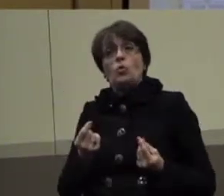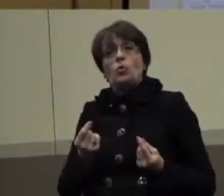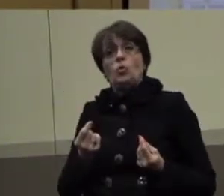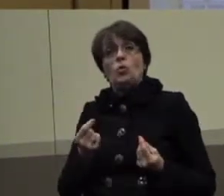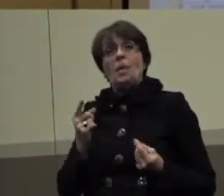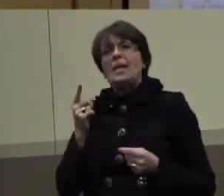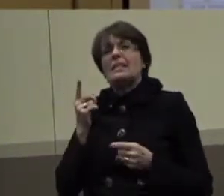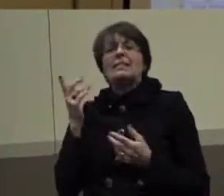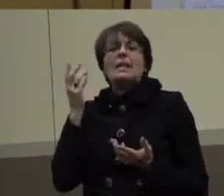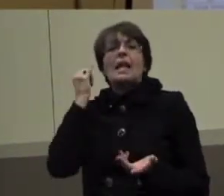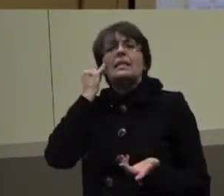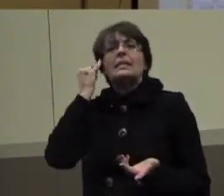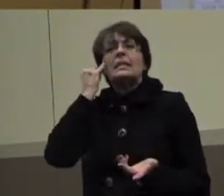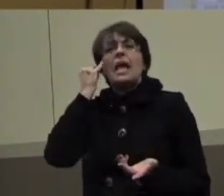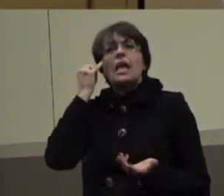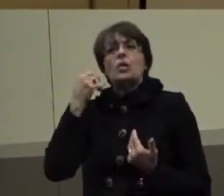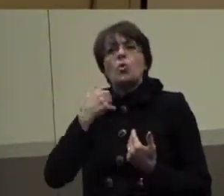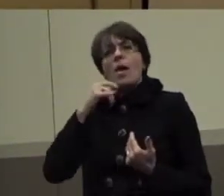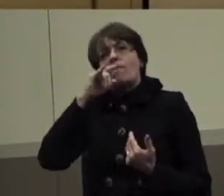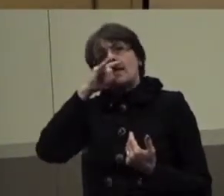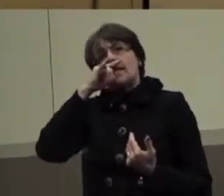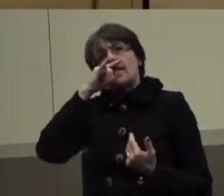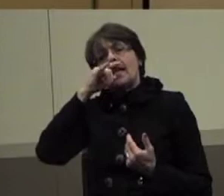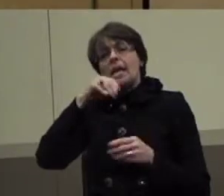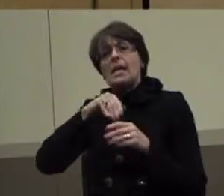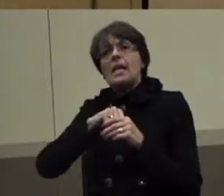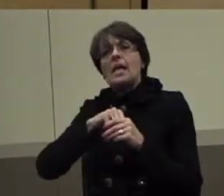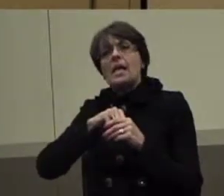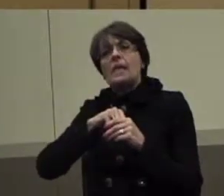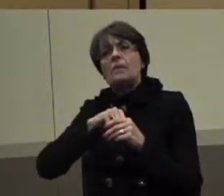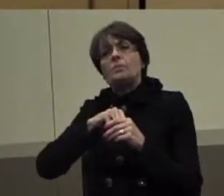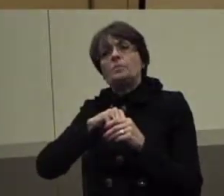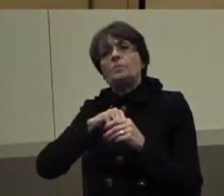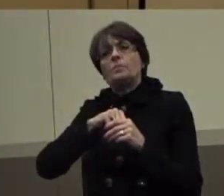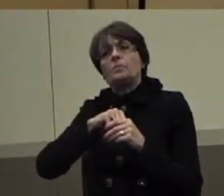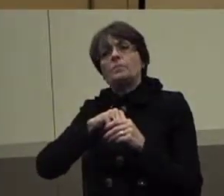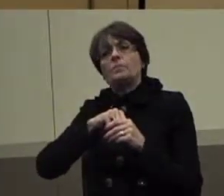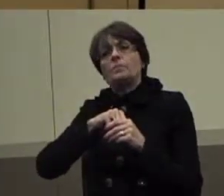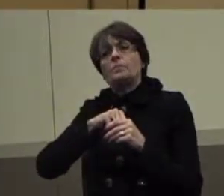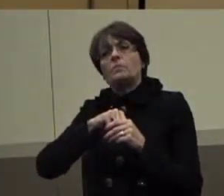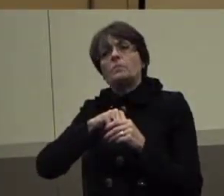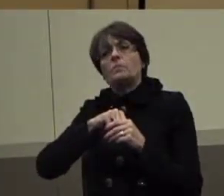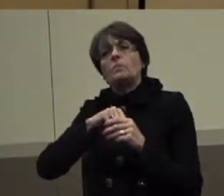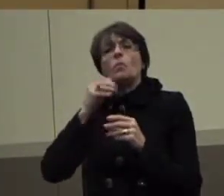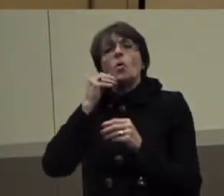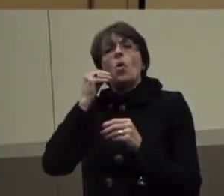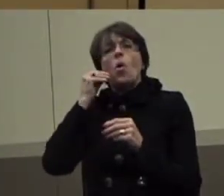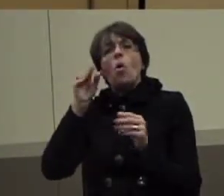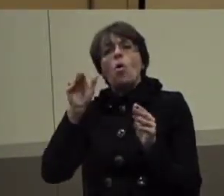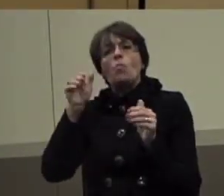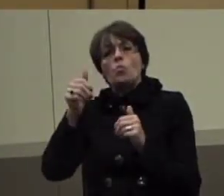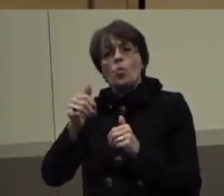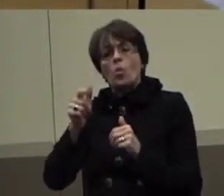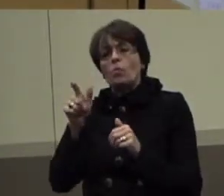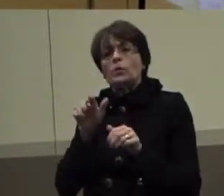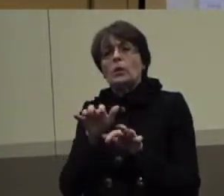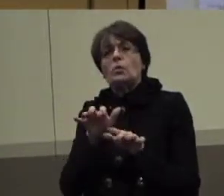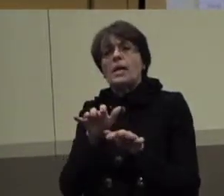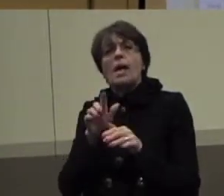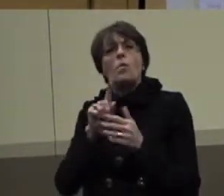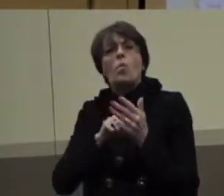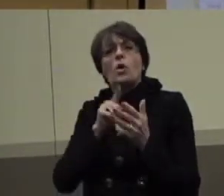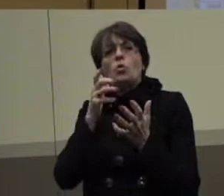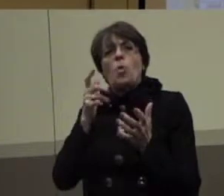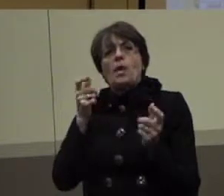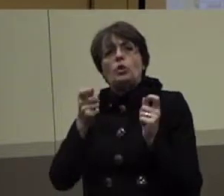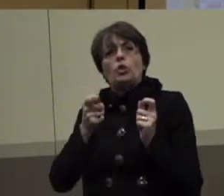here, let's say you've got a kid who's in, they have a homeroom. So you just type whatever you want to